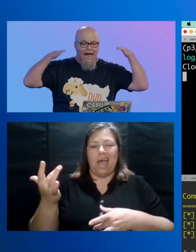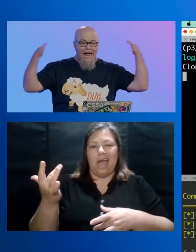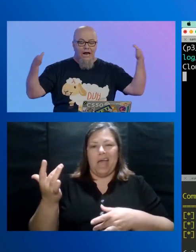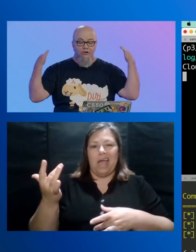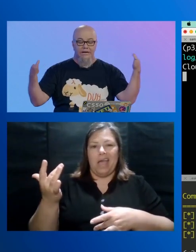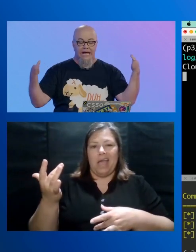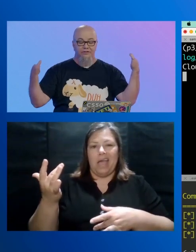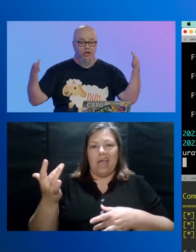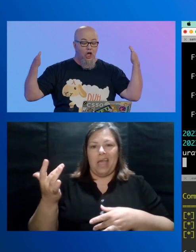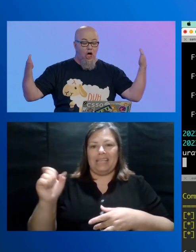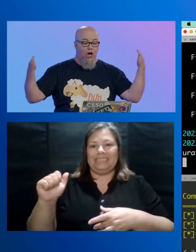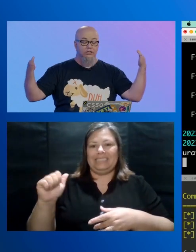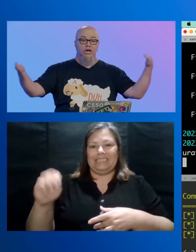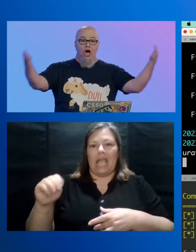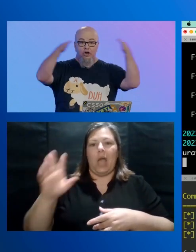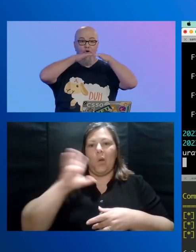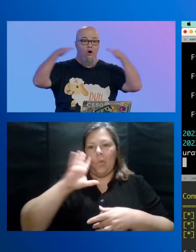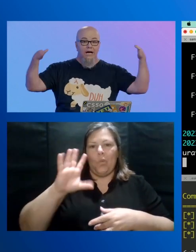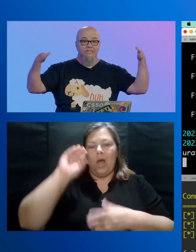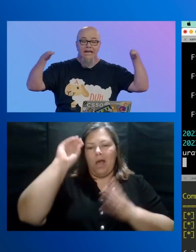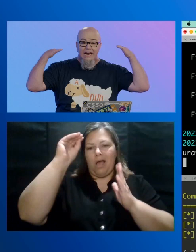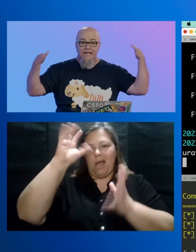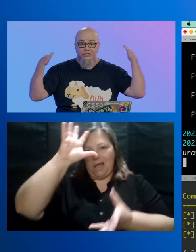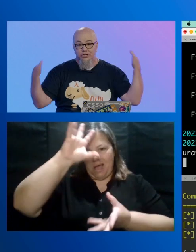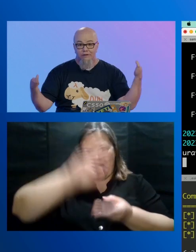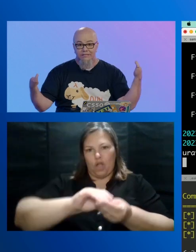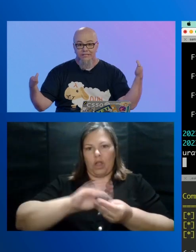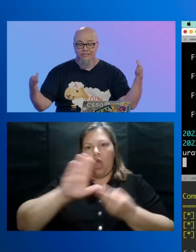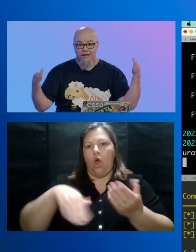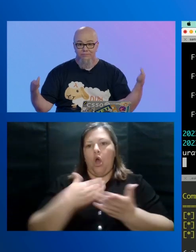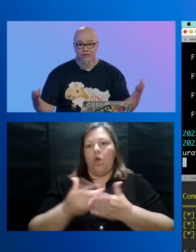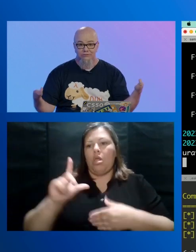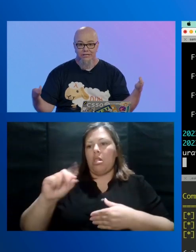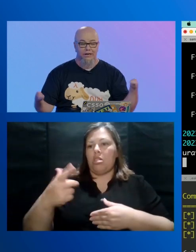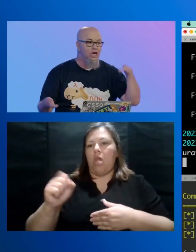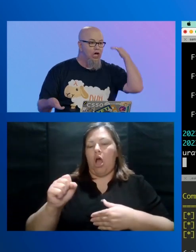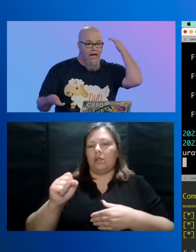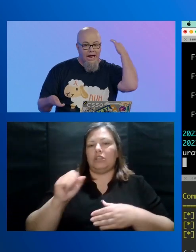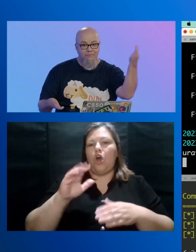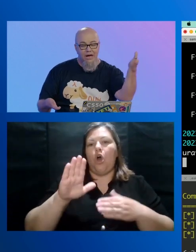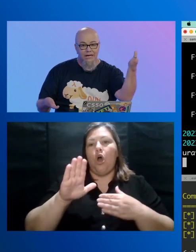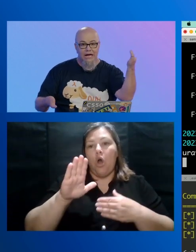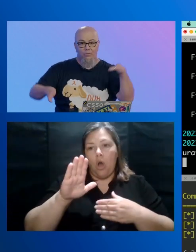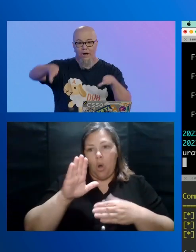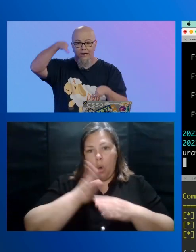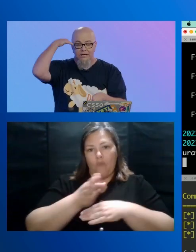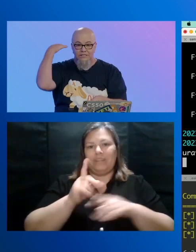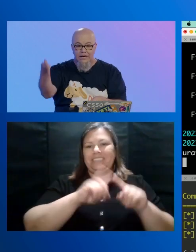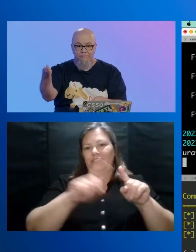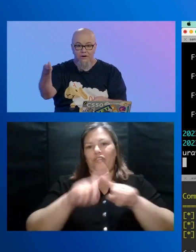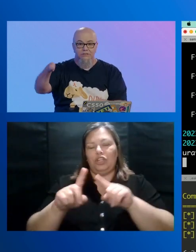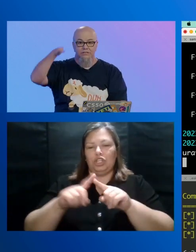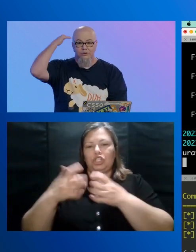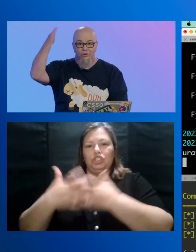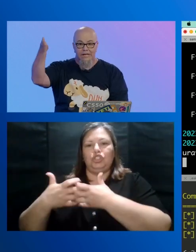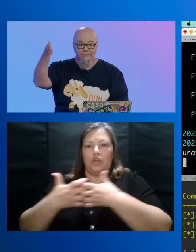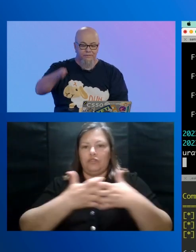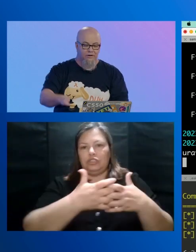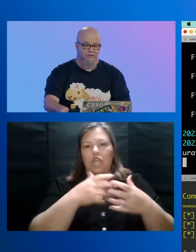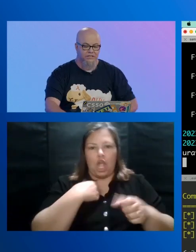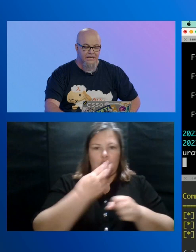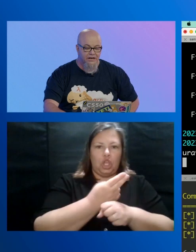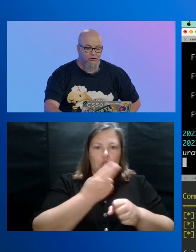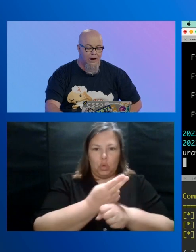SAM will aggregate the logs across any services that I'm using. API gateway, step functions, or